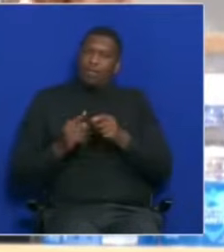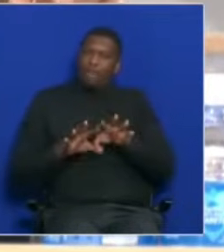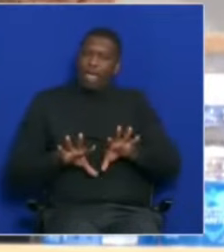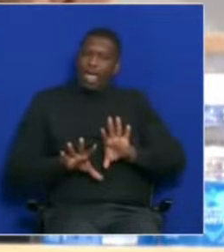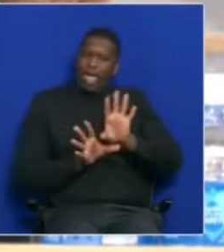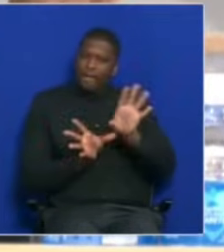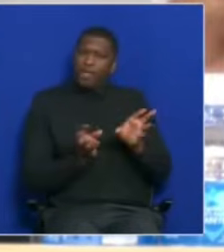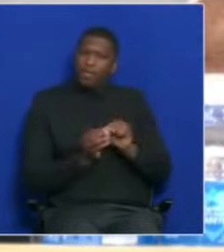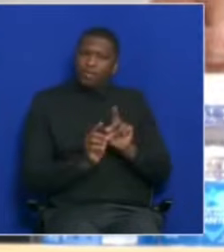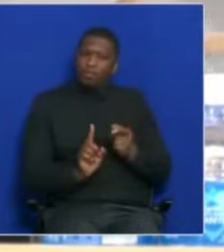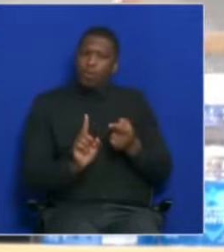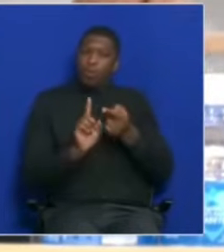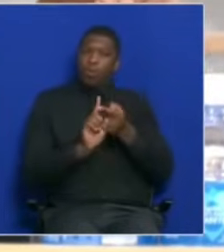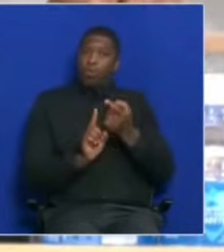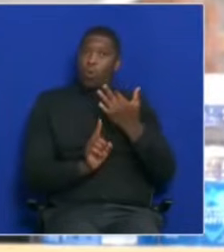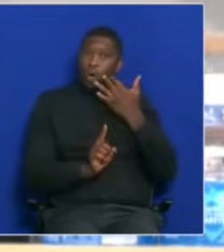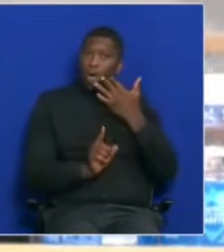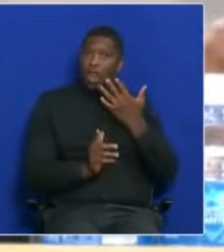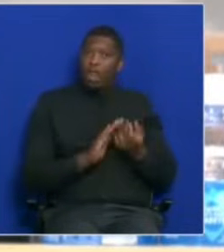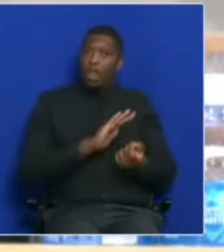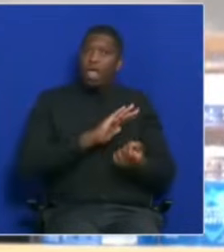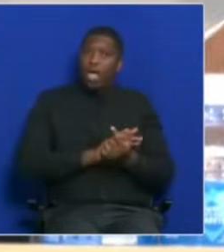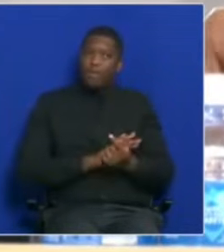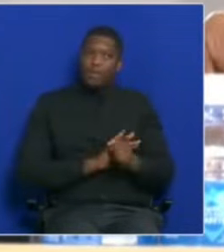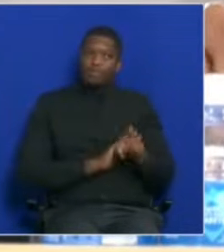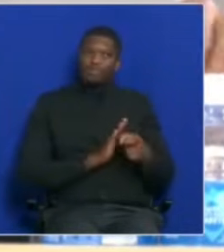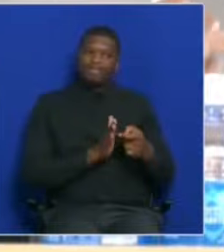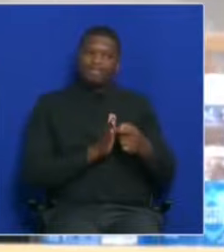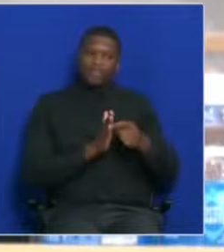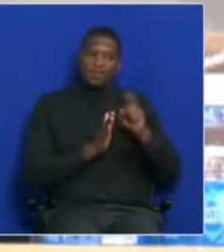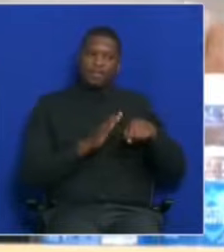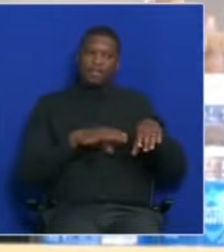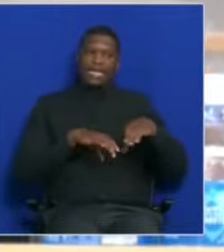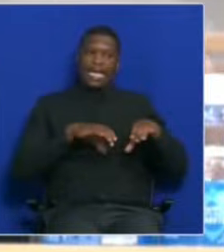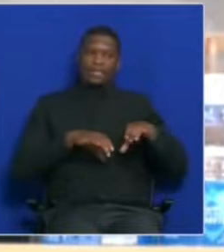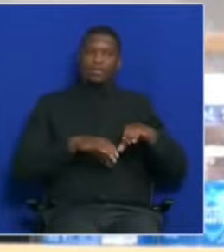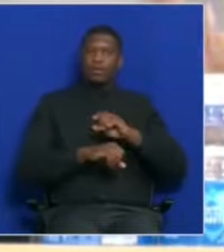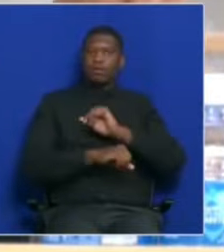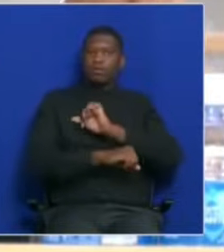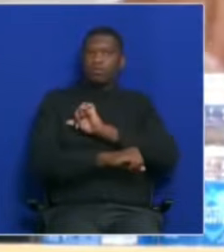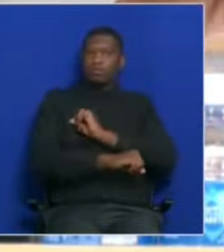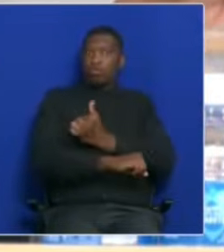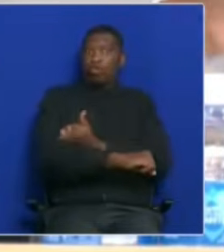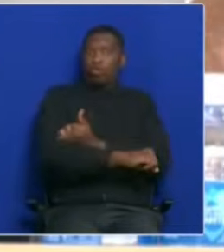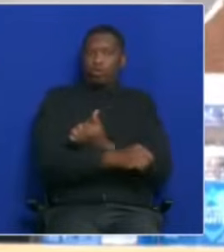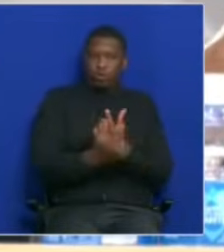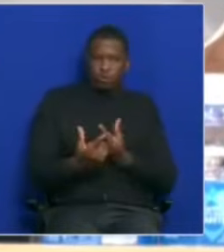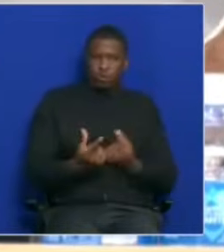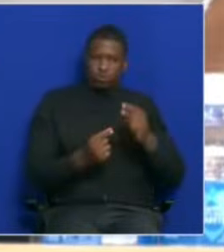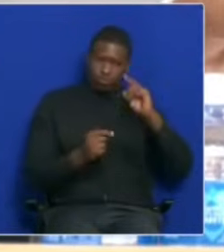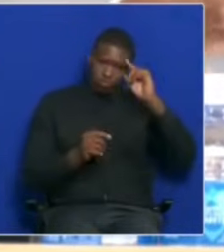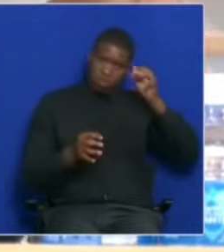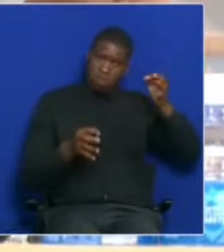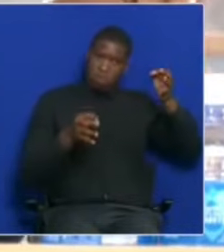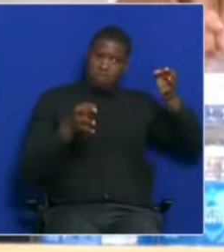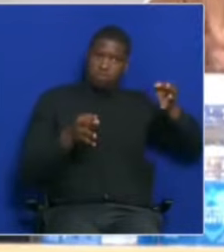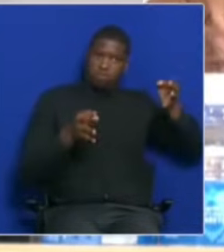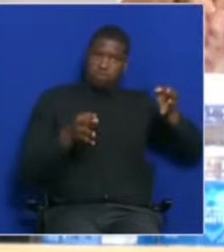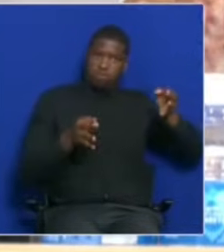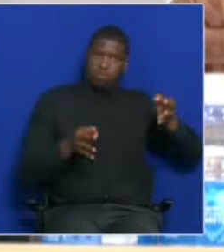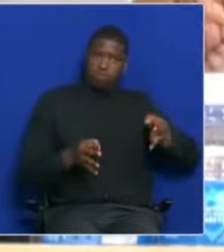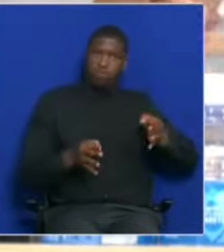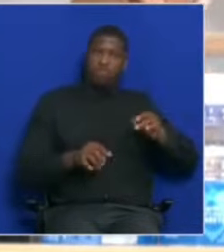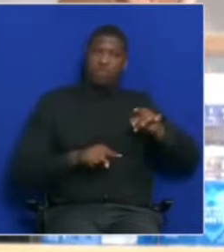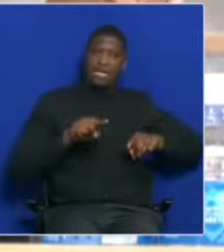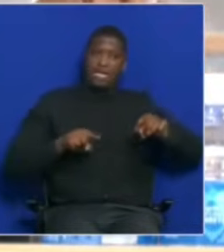time she's required to exercise the statutory powers of being the ultimate decision maker on the different steps, she